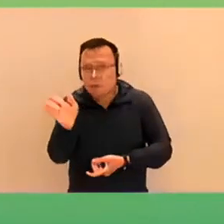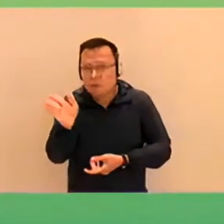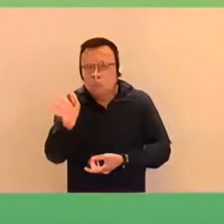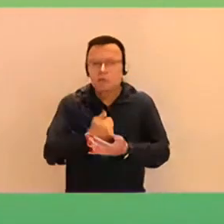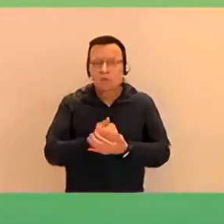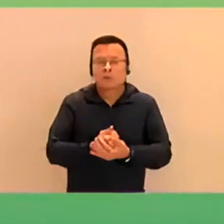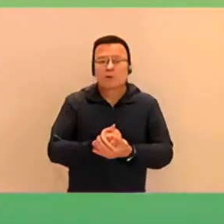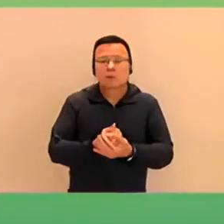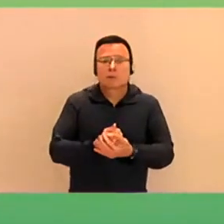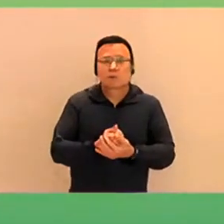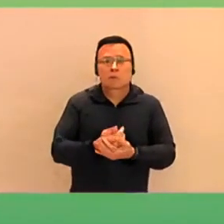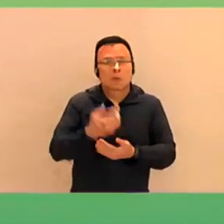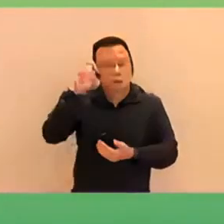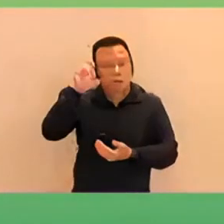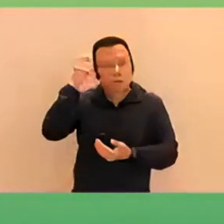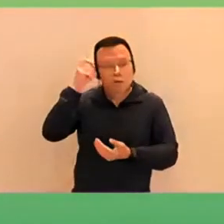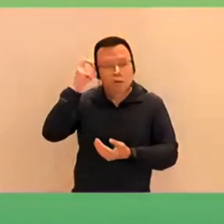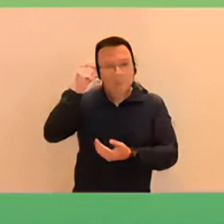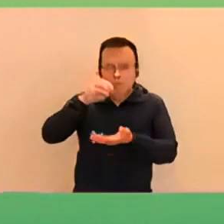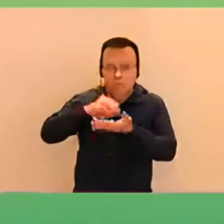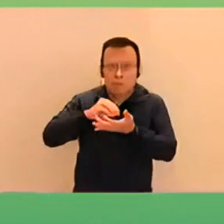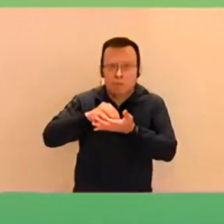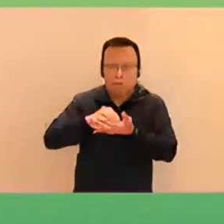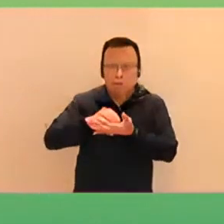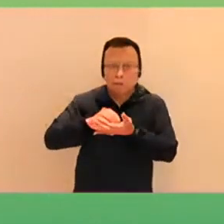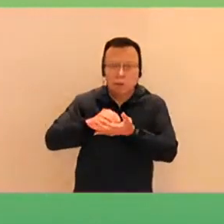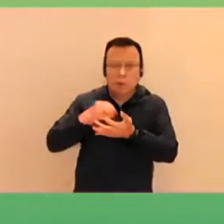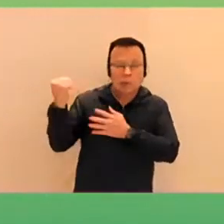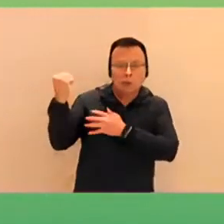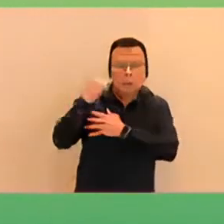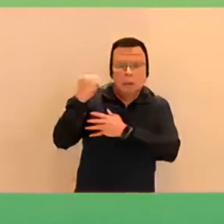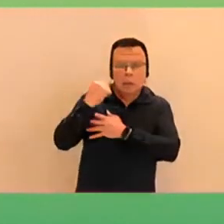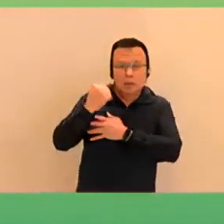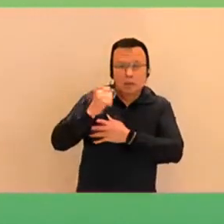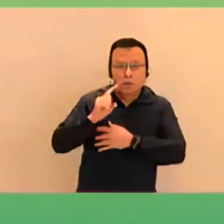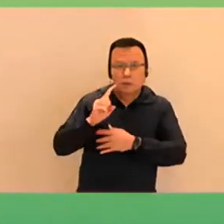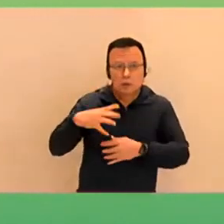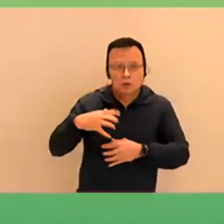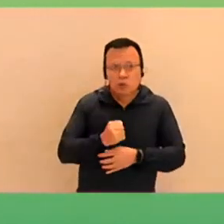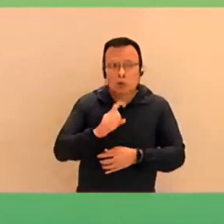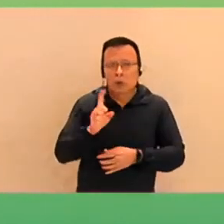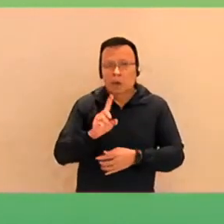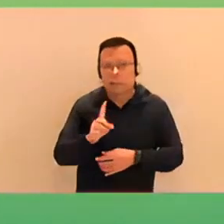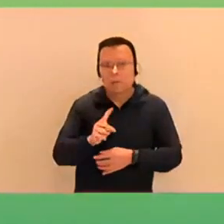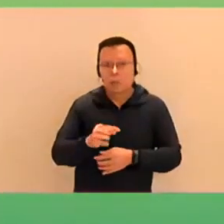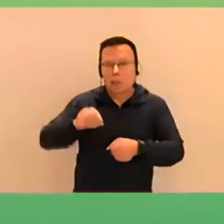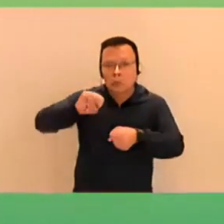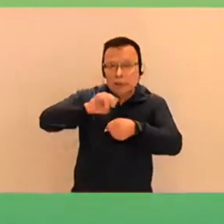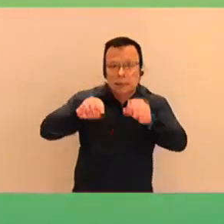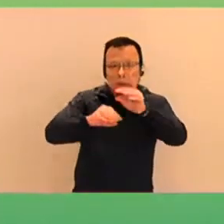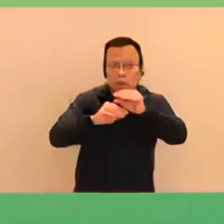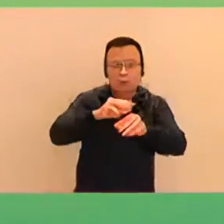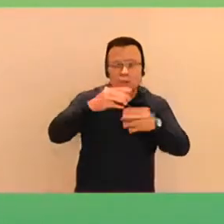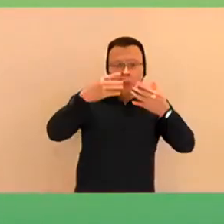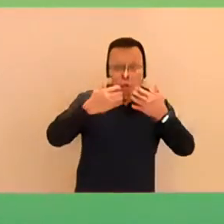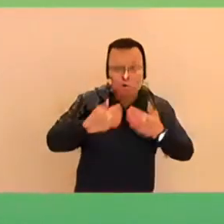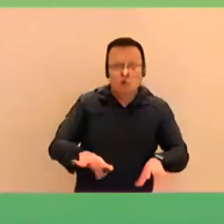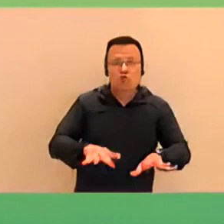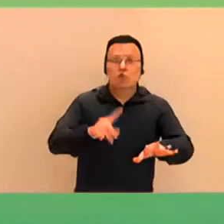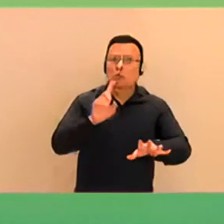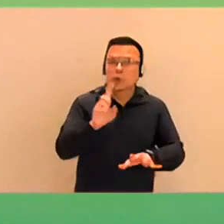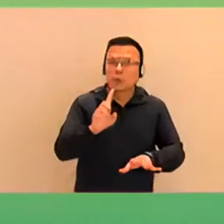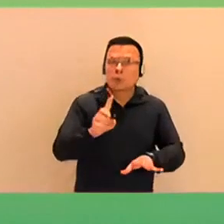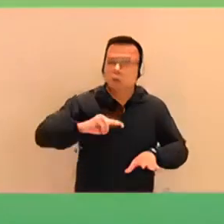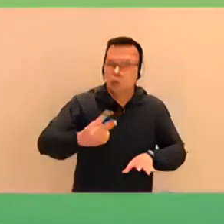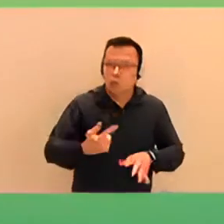about the actual energy use intensity after retrofitting? So retrocommissioning and retrofitting is something like